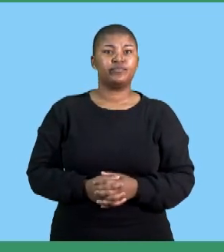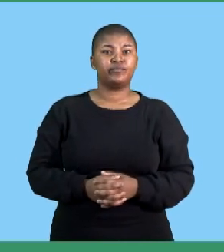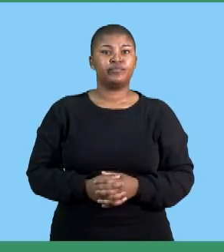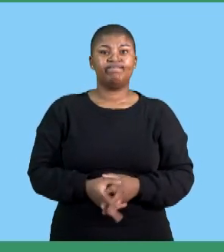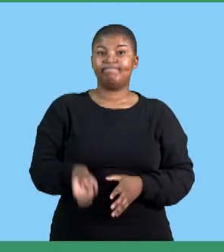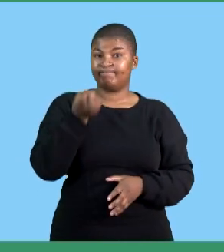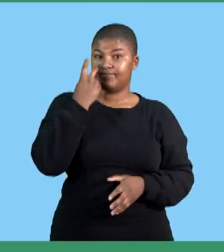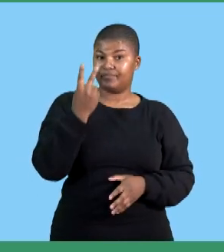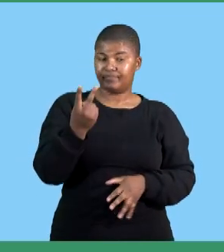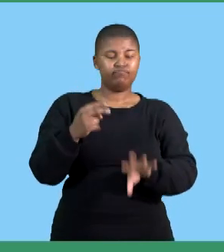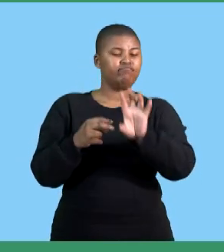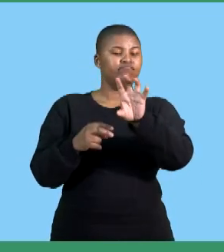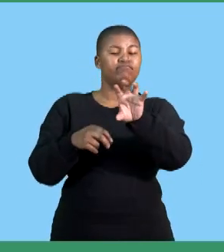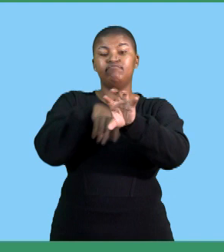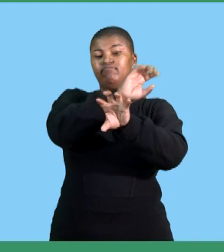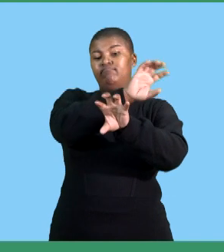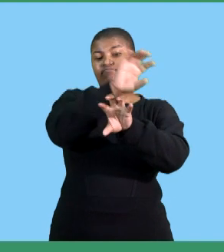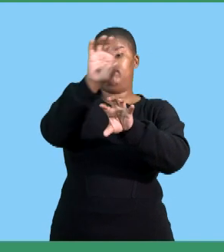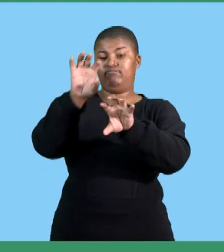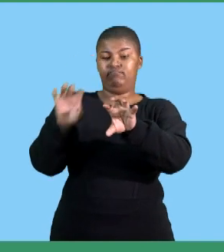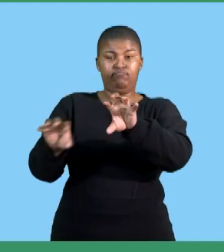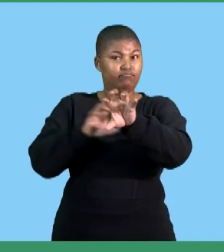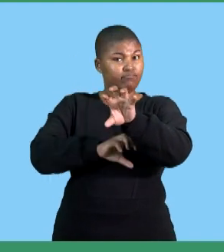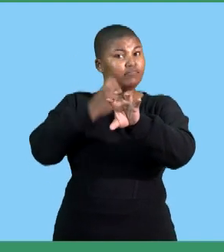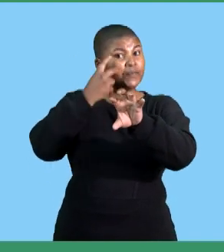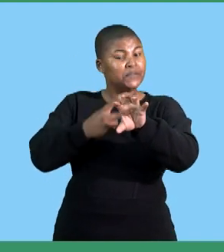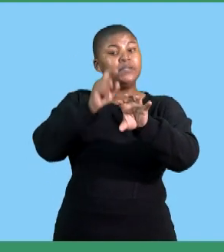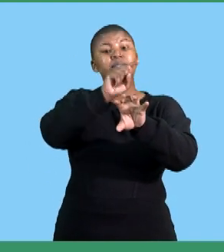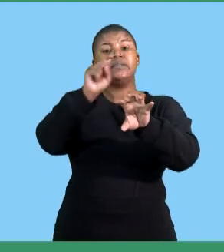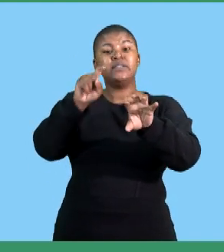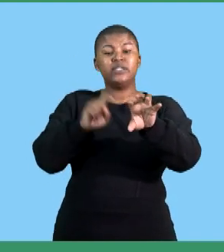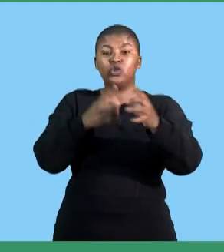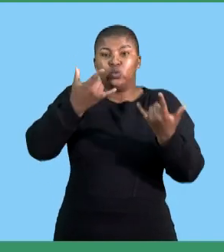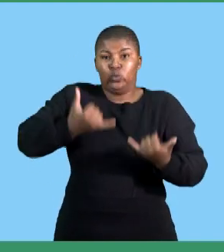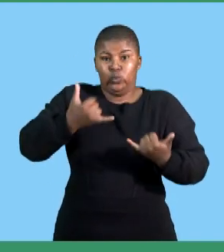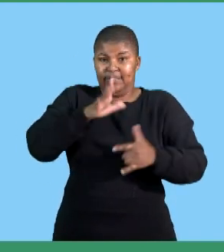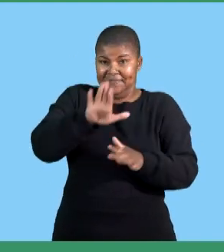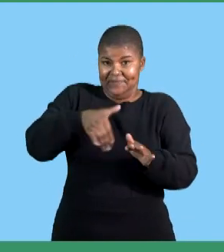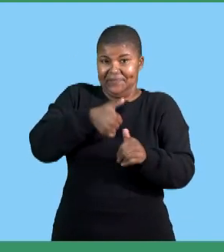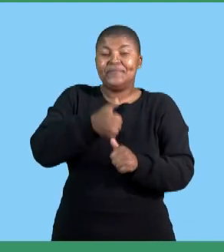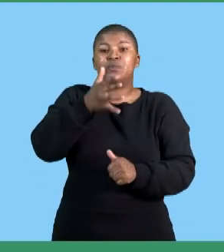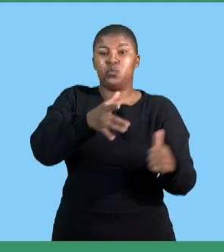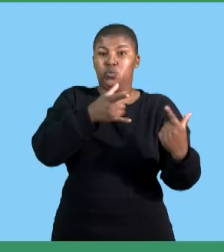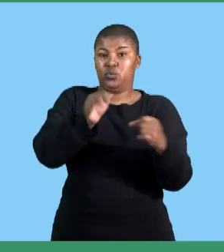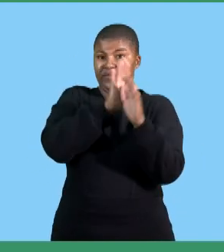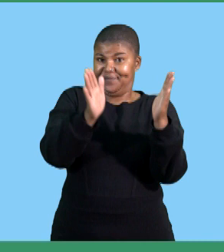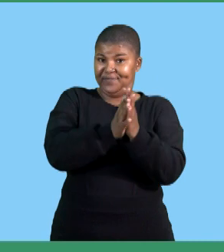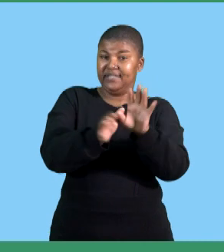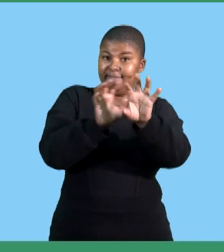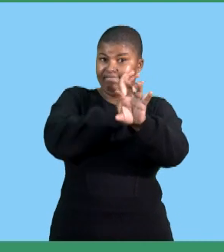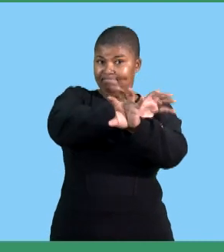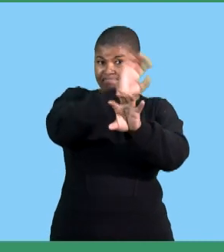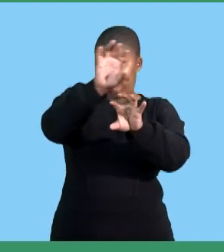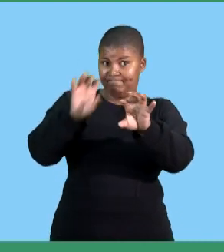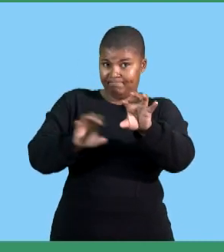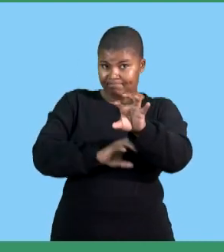Now, if we look at our concept map, these are the concepts that we are going to be covering in today's lesson. We will look